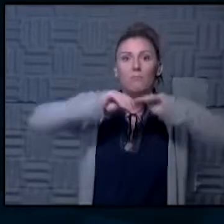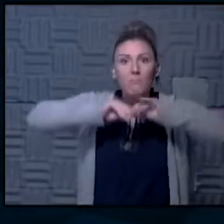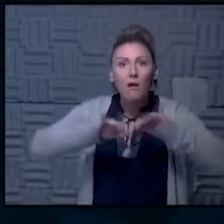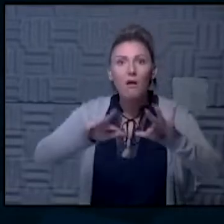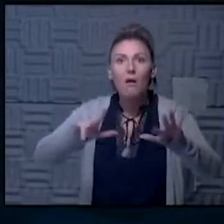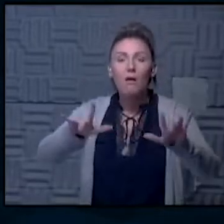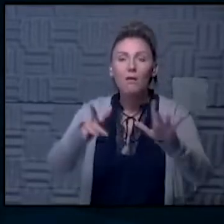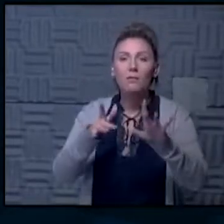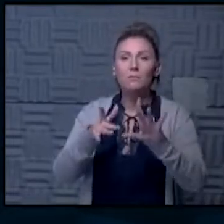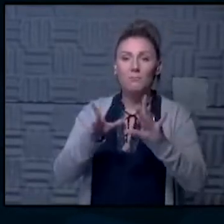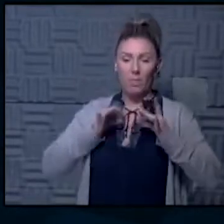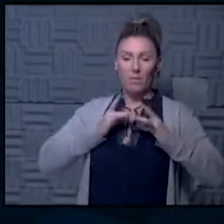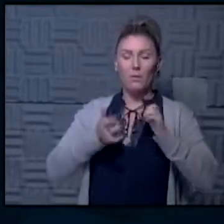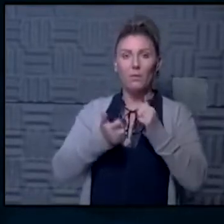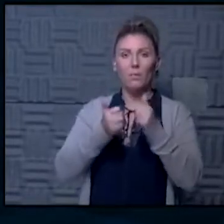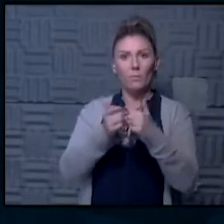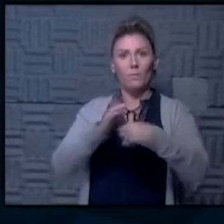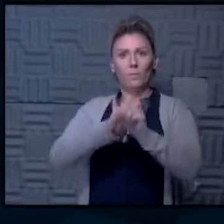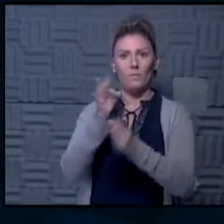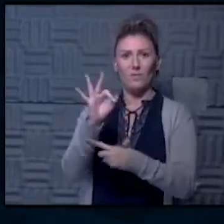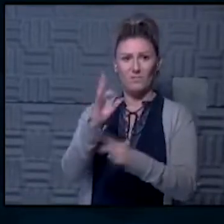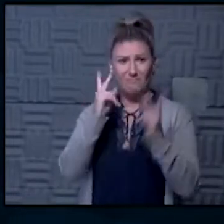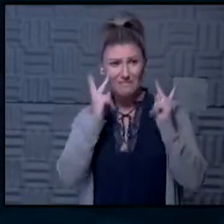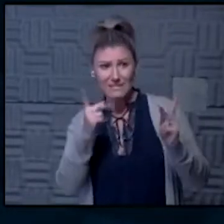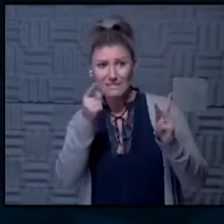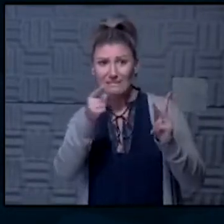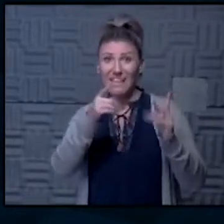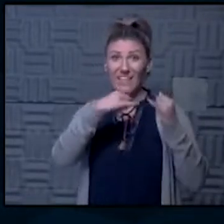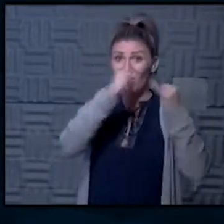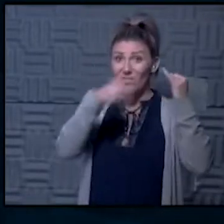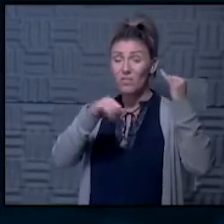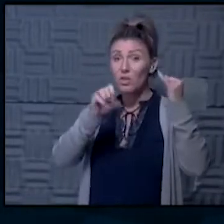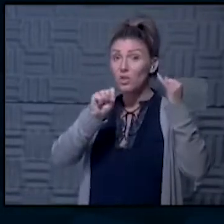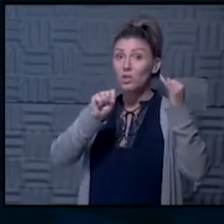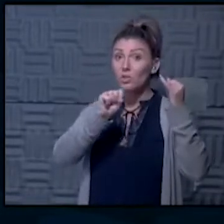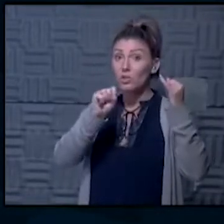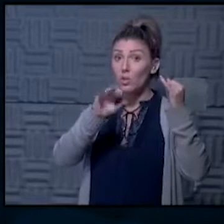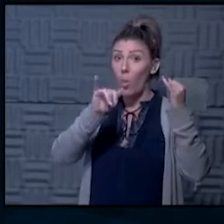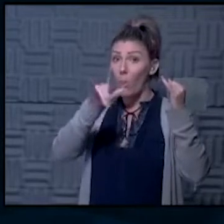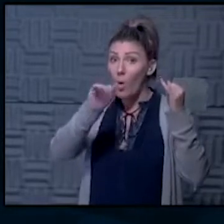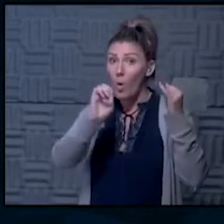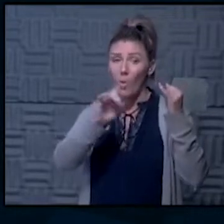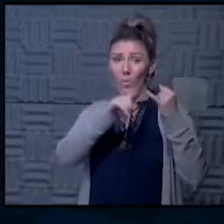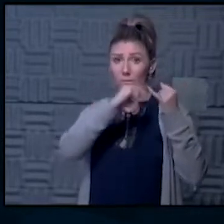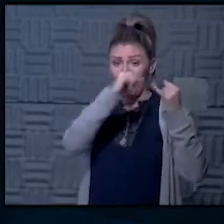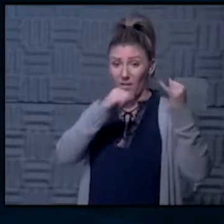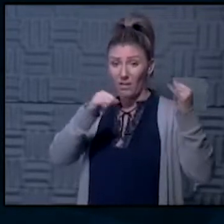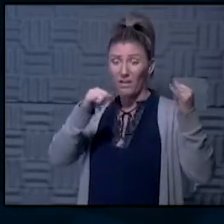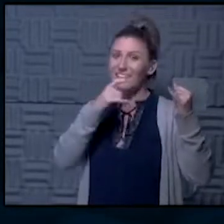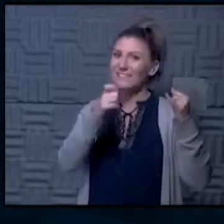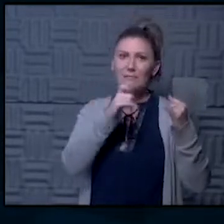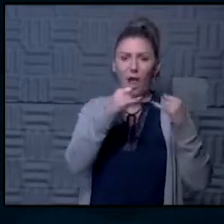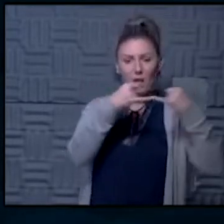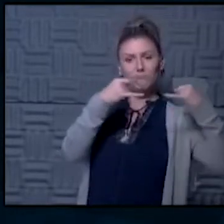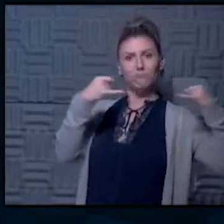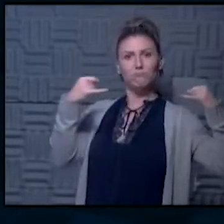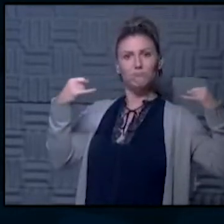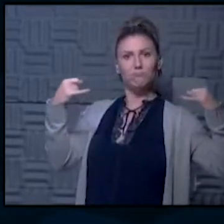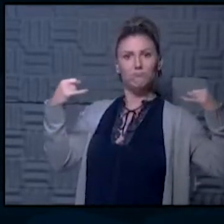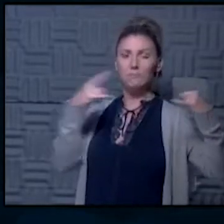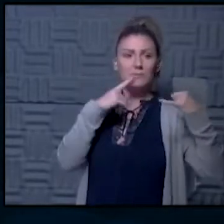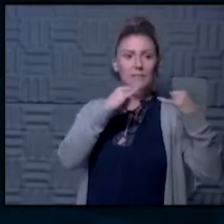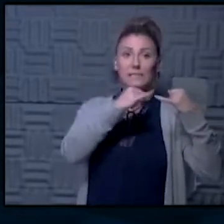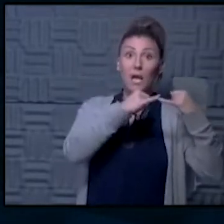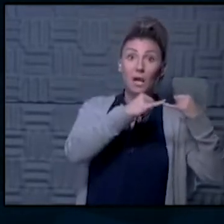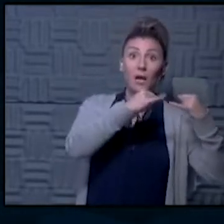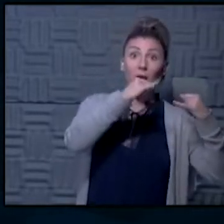one of the reasons. You can see that the trend, right, the slope of that line for the Midwest is definitely not flattening and remains on